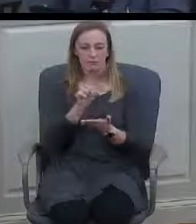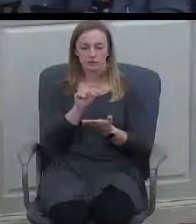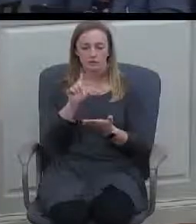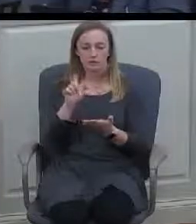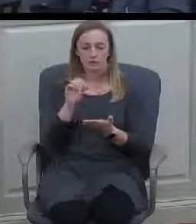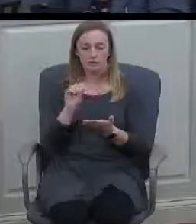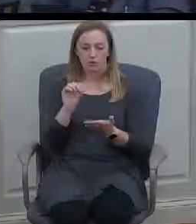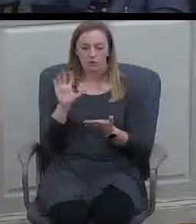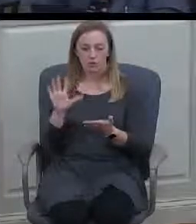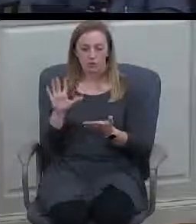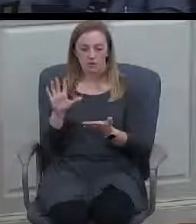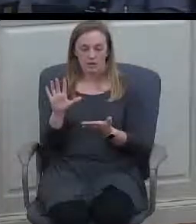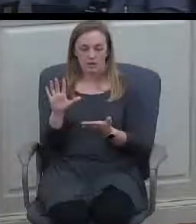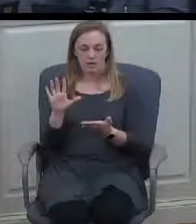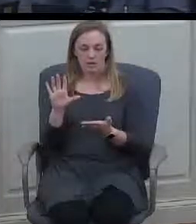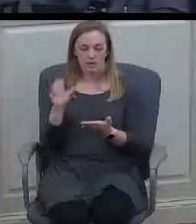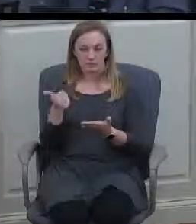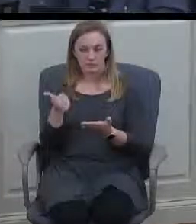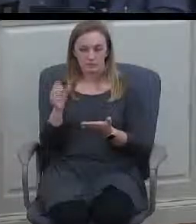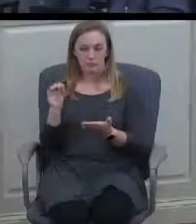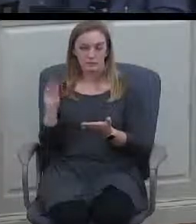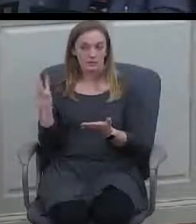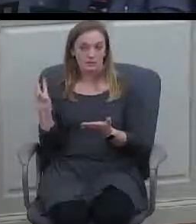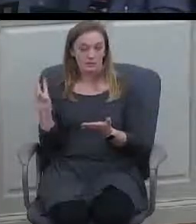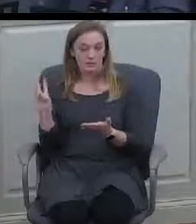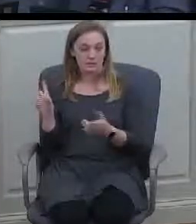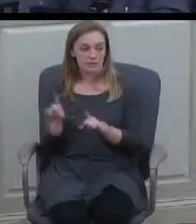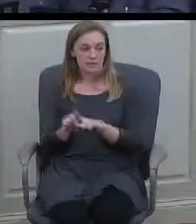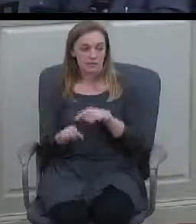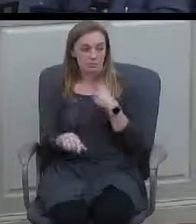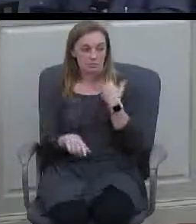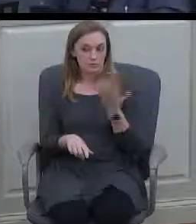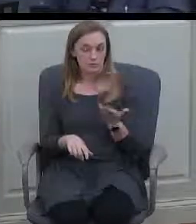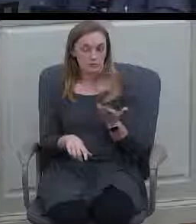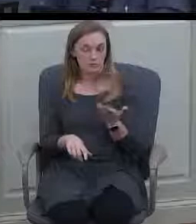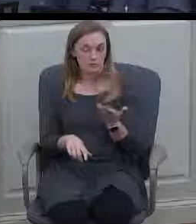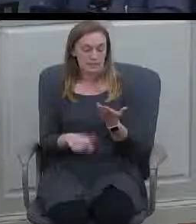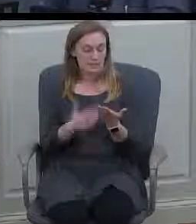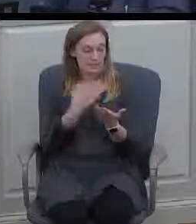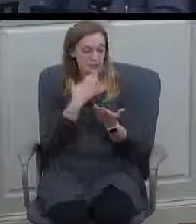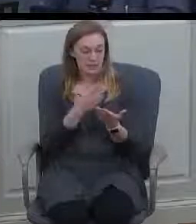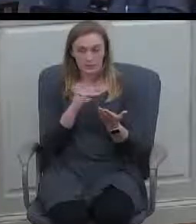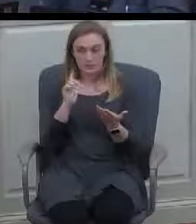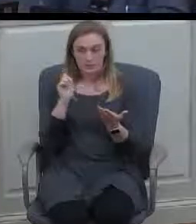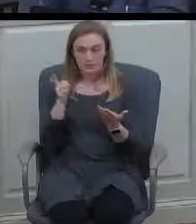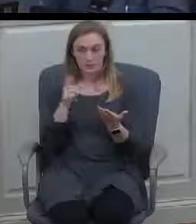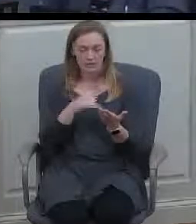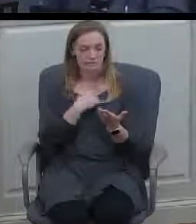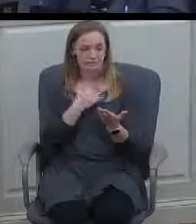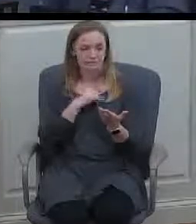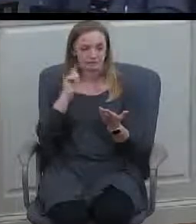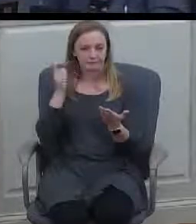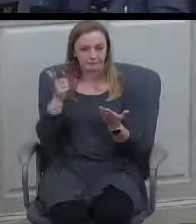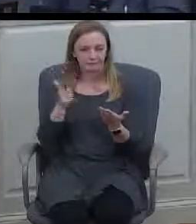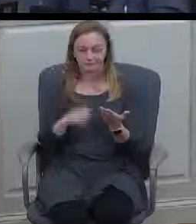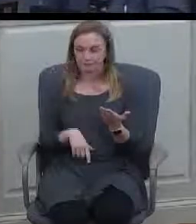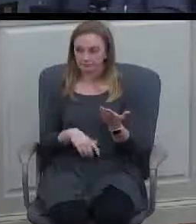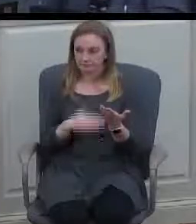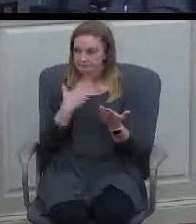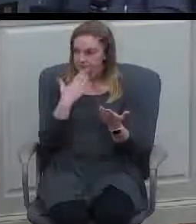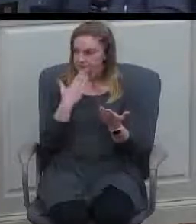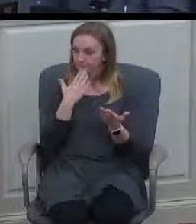2021-05-10-06 as presented. Mr. Atkins, second? Second. All, thank